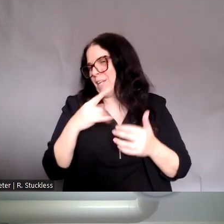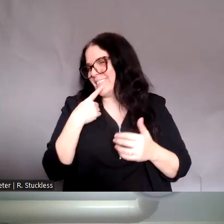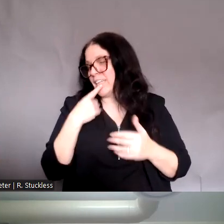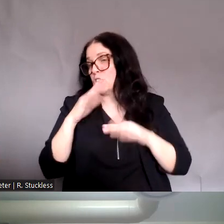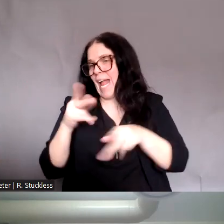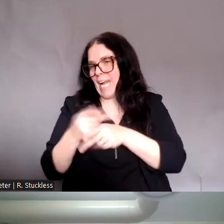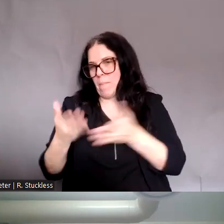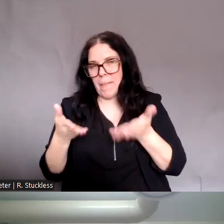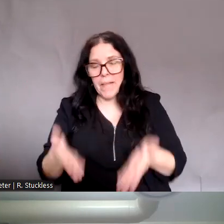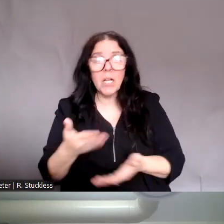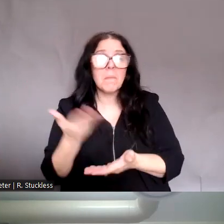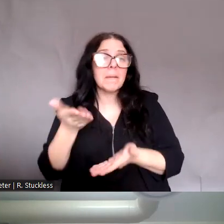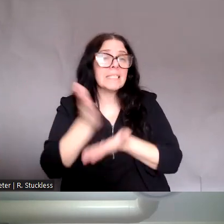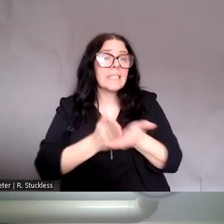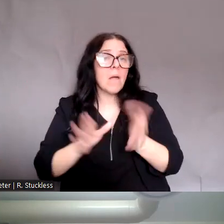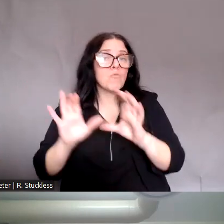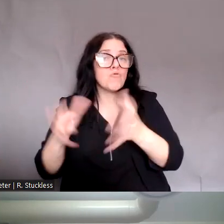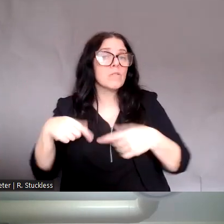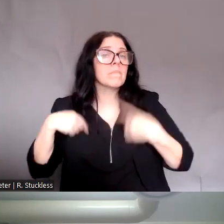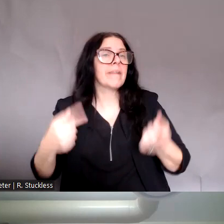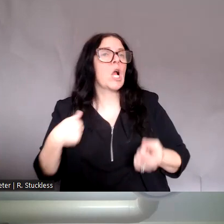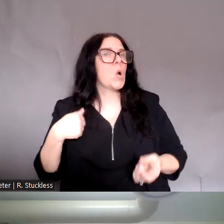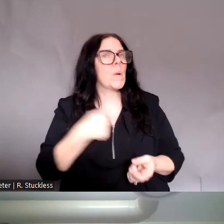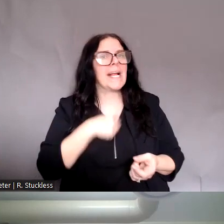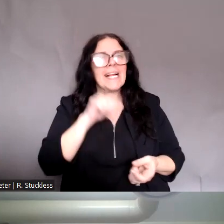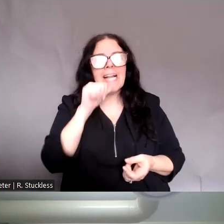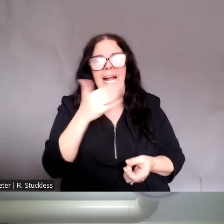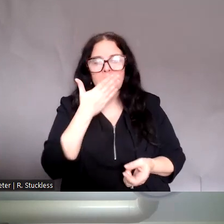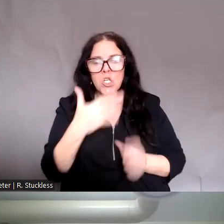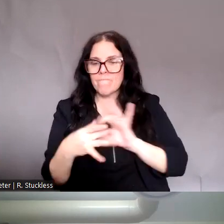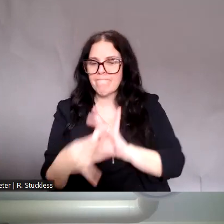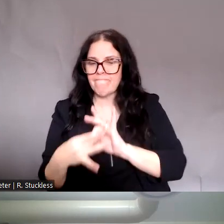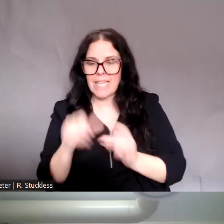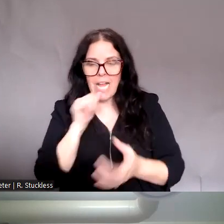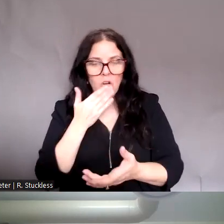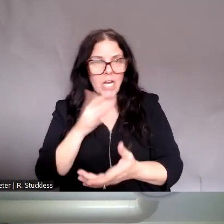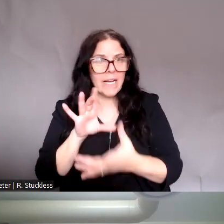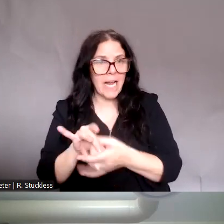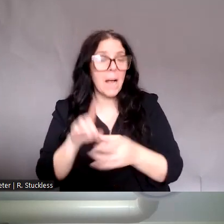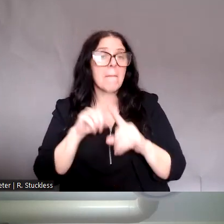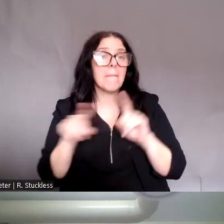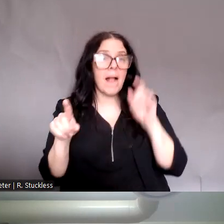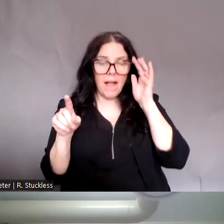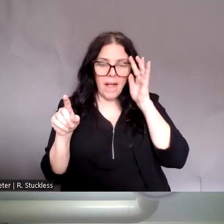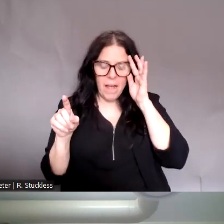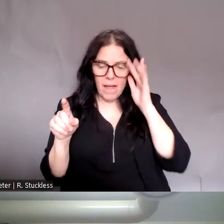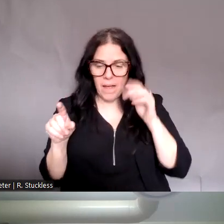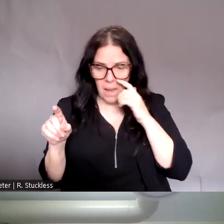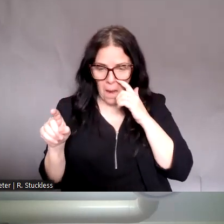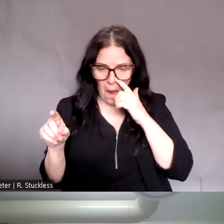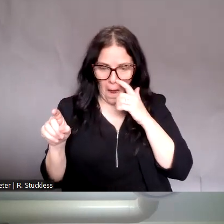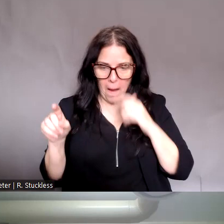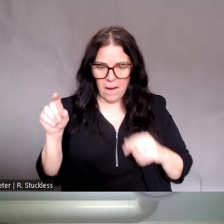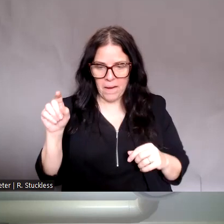specific demographic groups that historically we've not connected well with. That can be a huge benefit. Again,